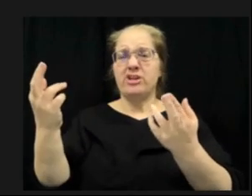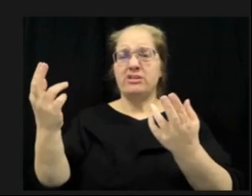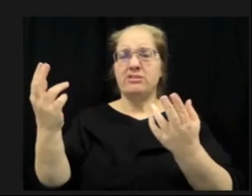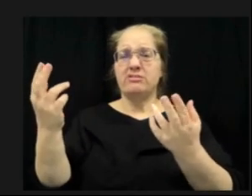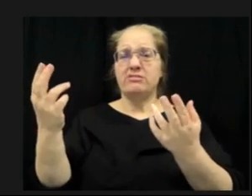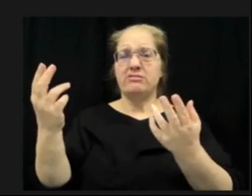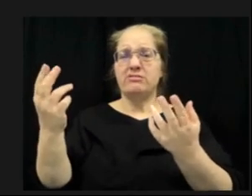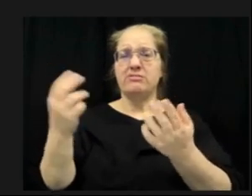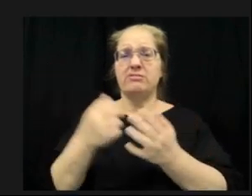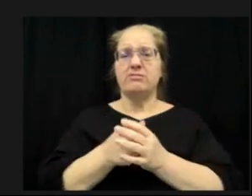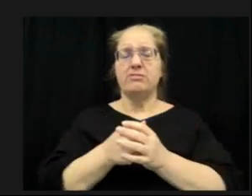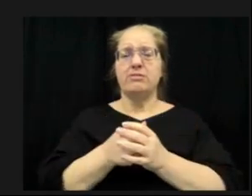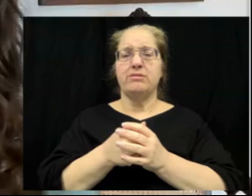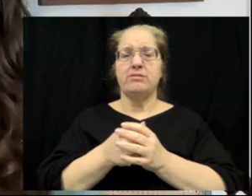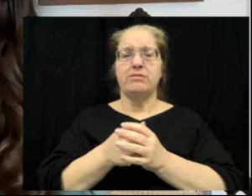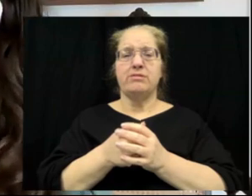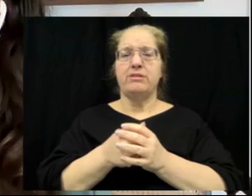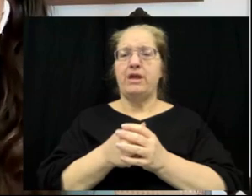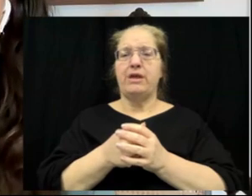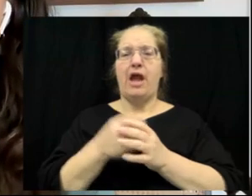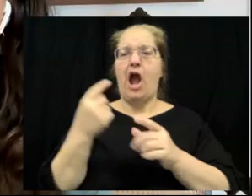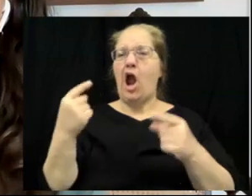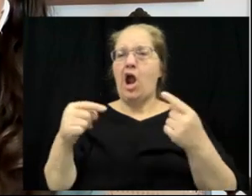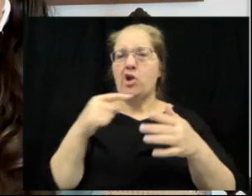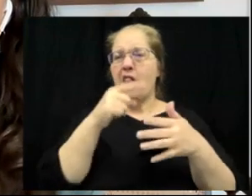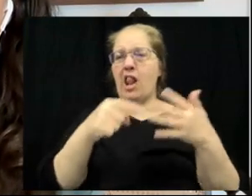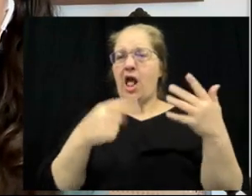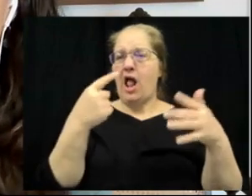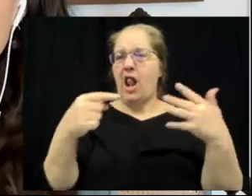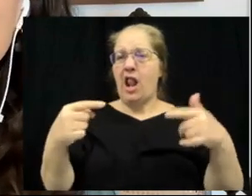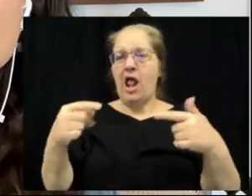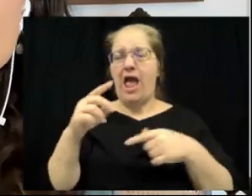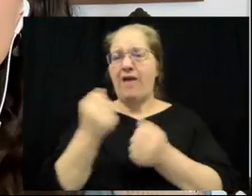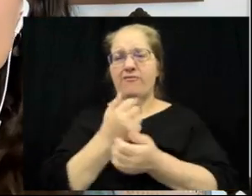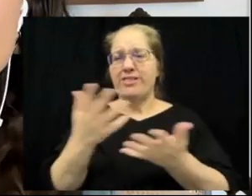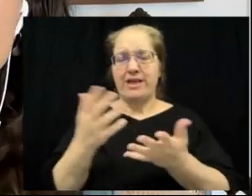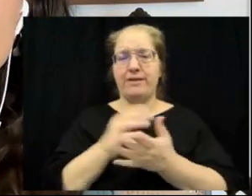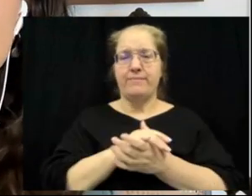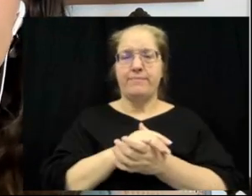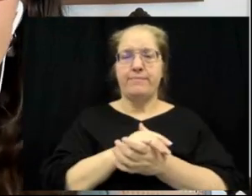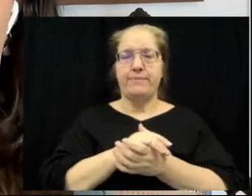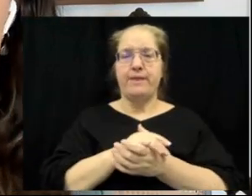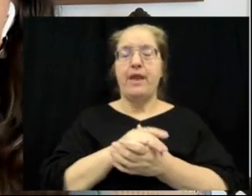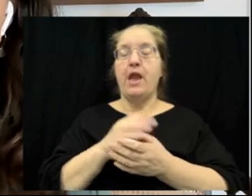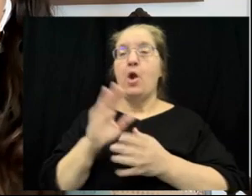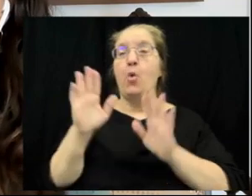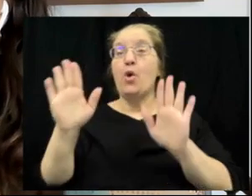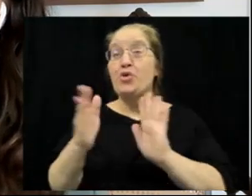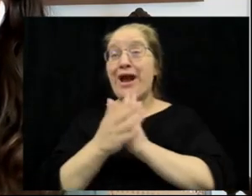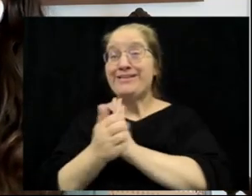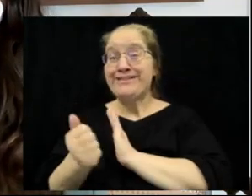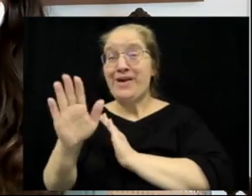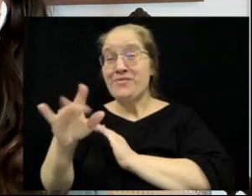mini lawyer. Oh yeah, I know that. I can relate. And what a great skill. What